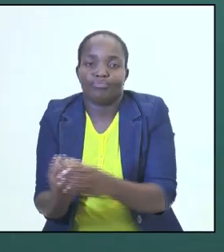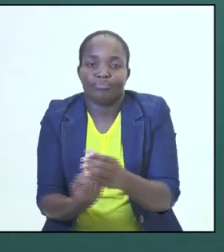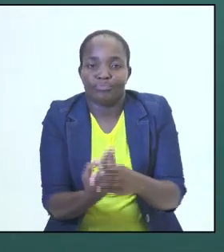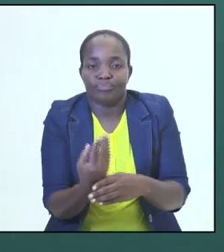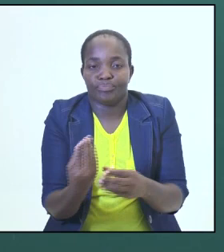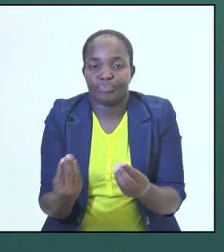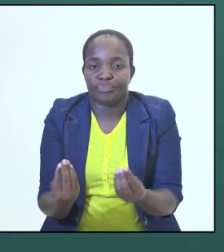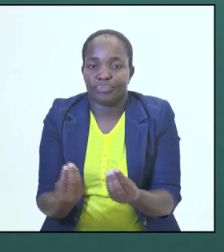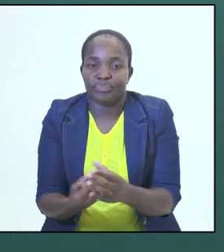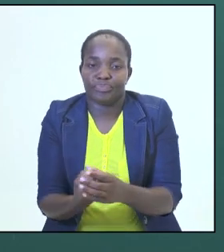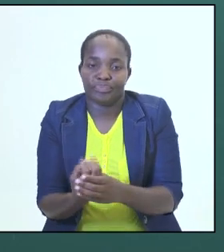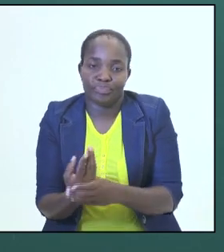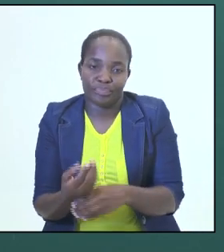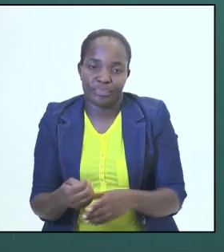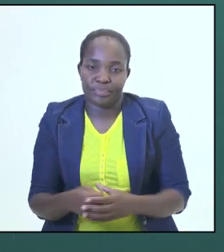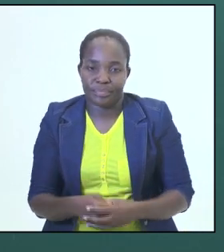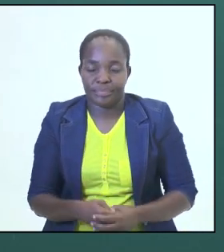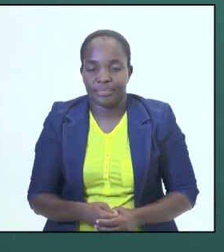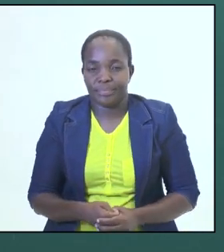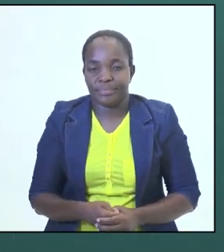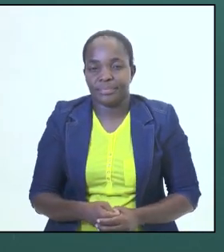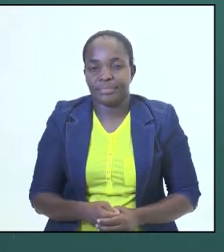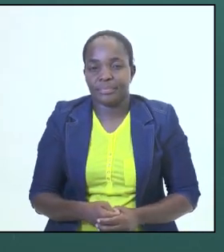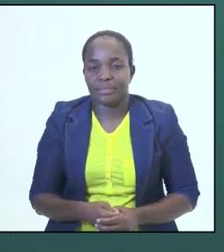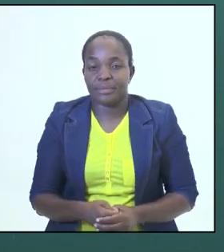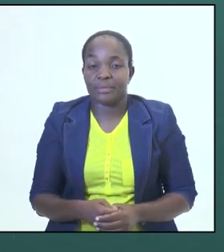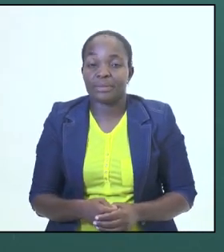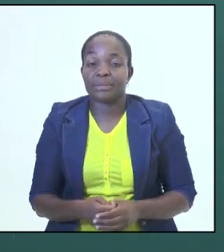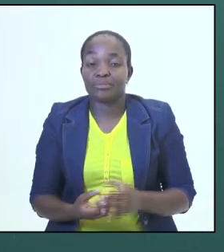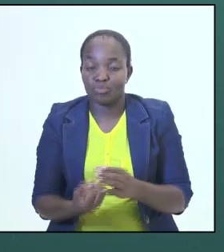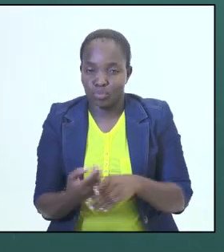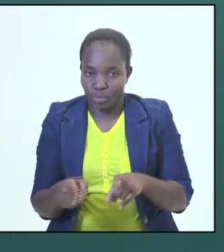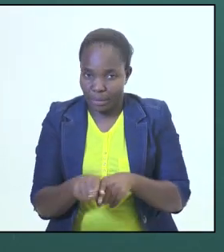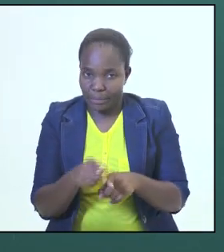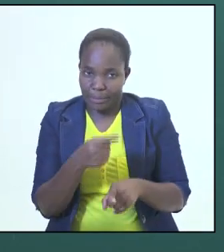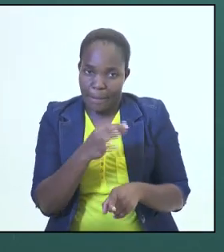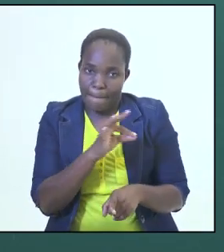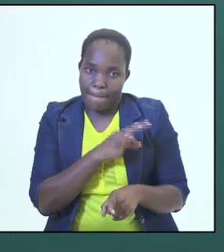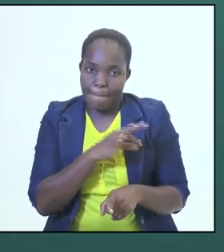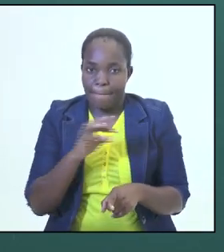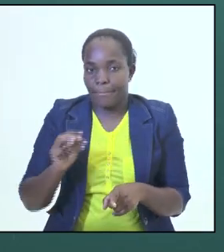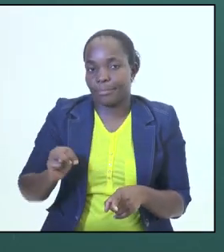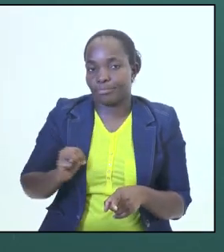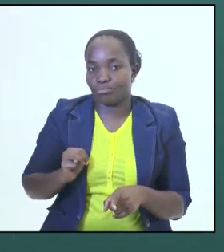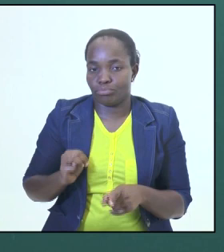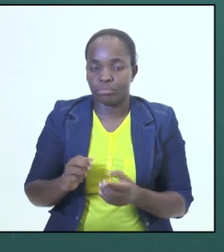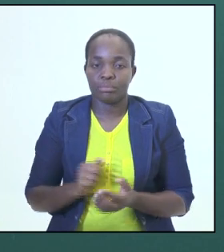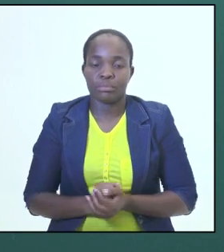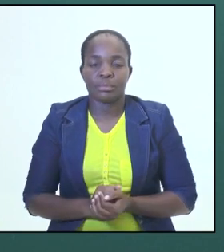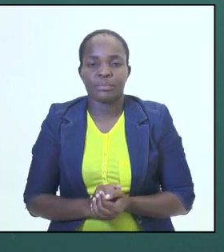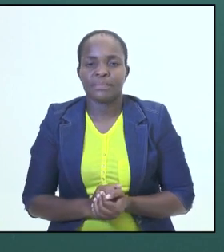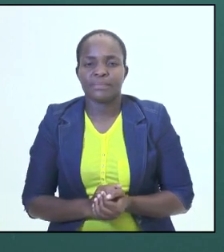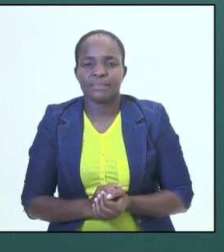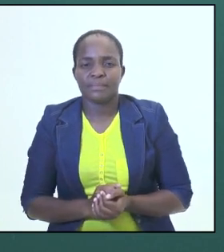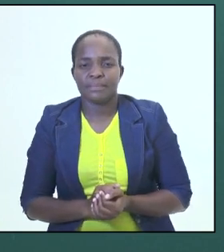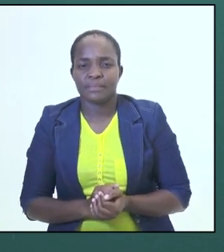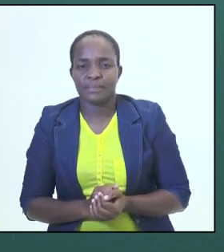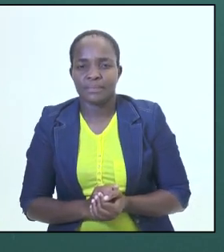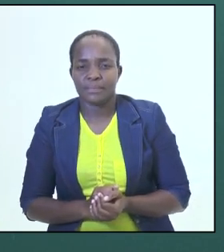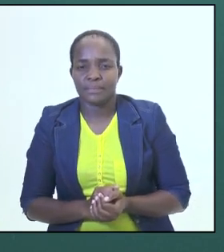flower produces two kinds of gametophytes, male and female. The mature pollen grain is the